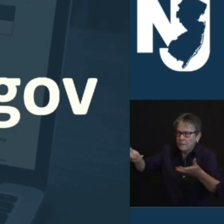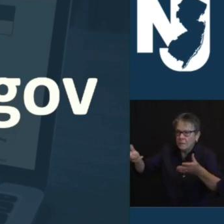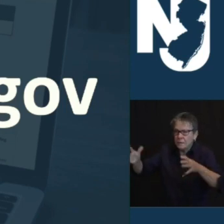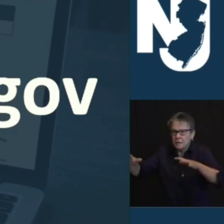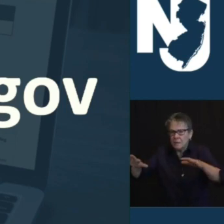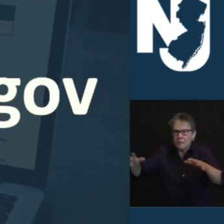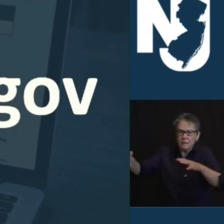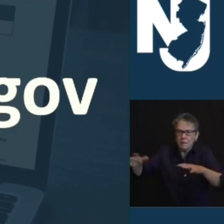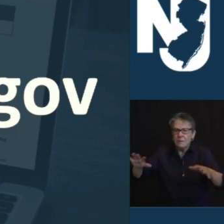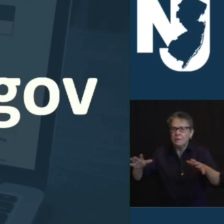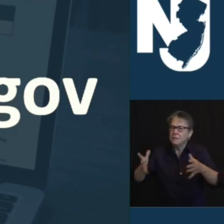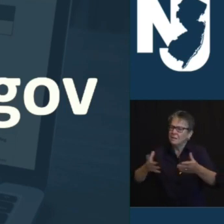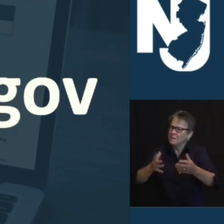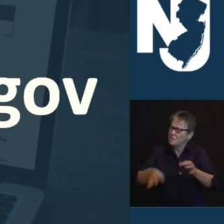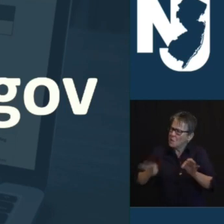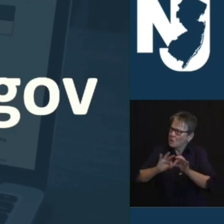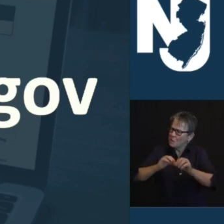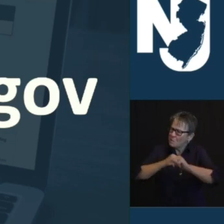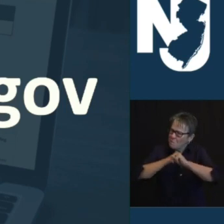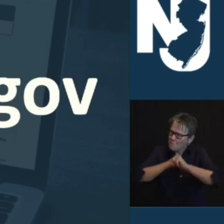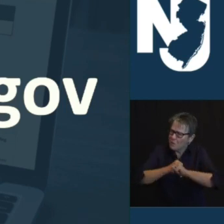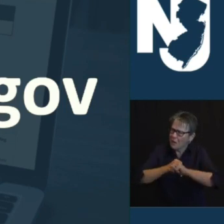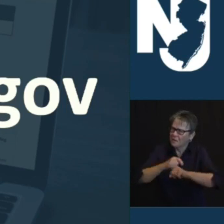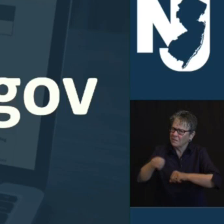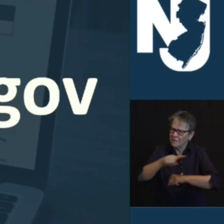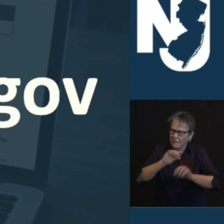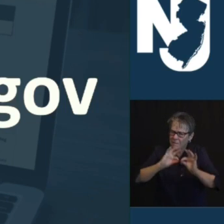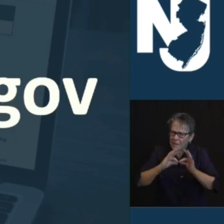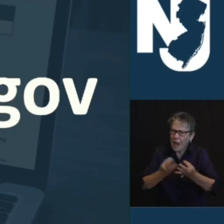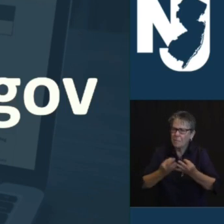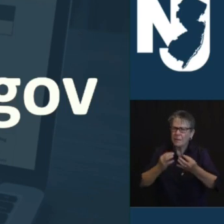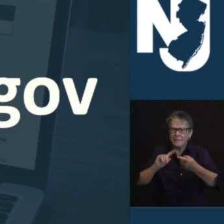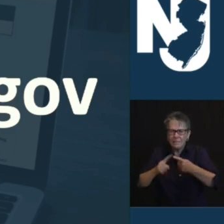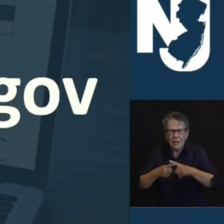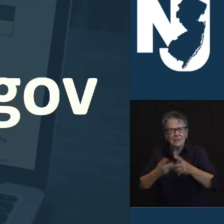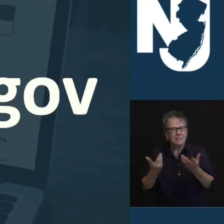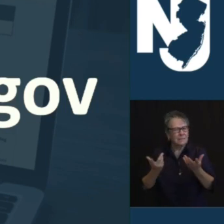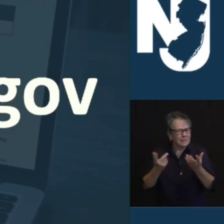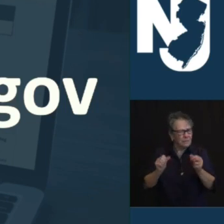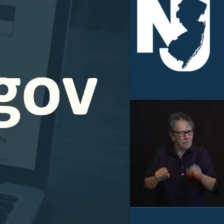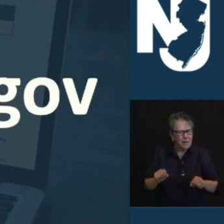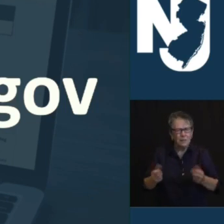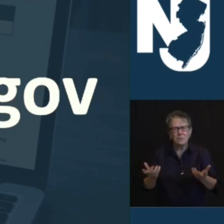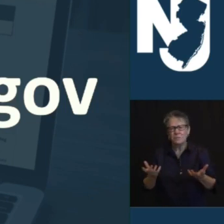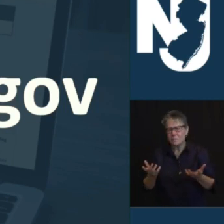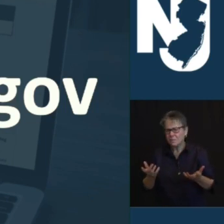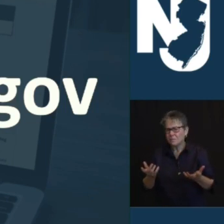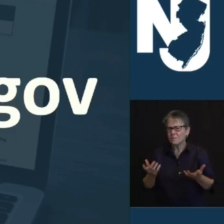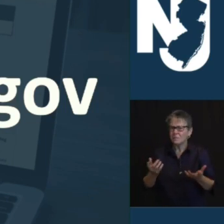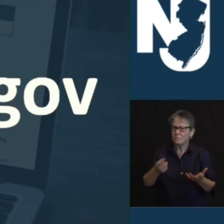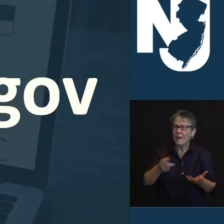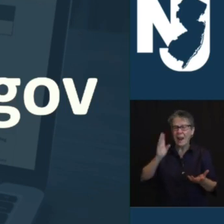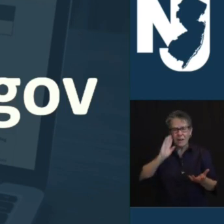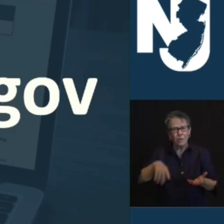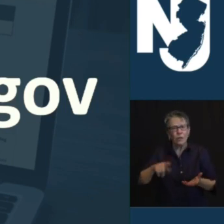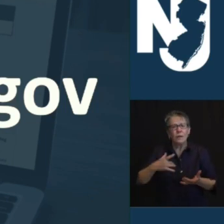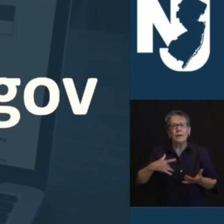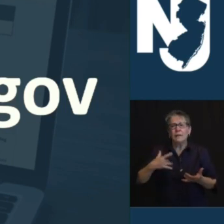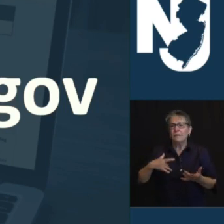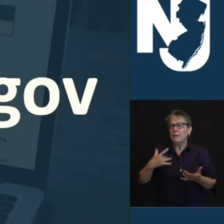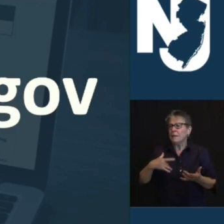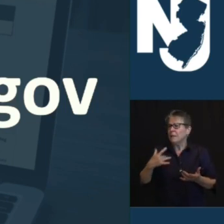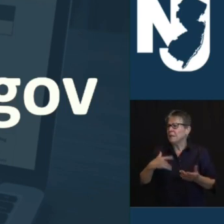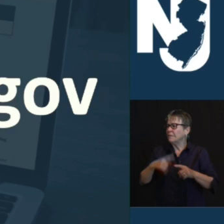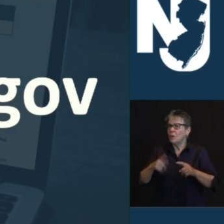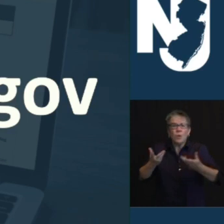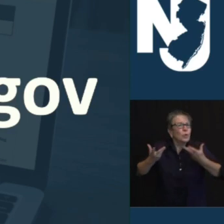protect your loved ones from this deadly virus. We know this is not what we're used to, nor what any of us want to do. And we